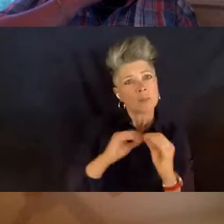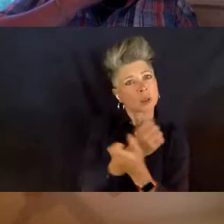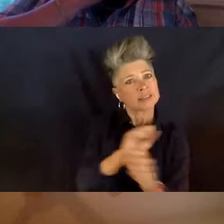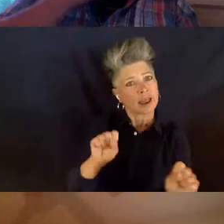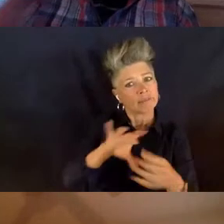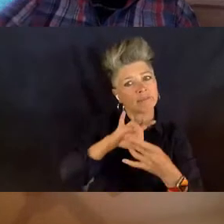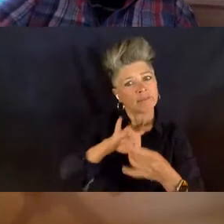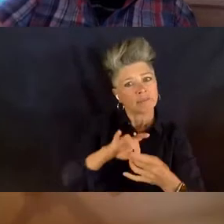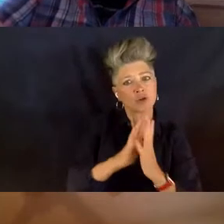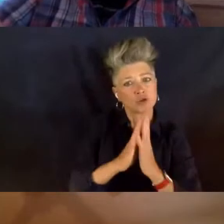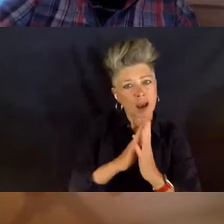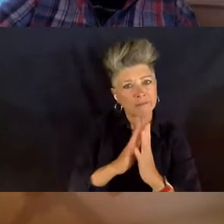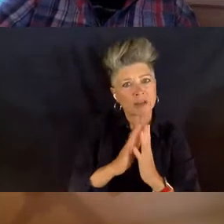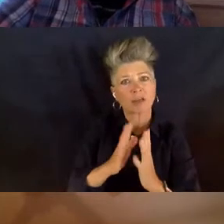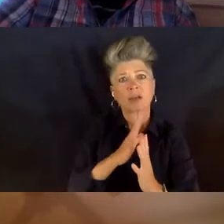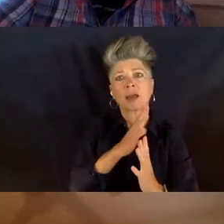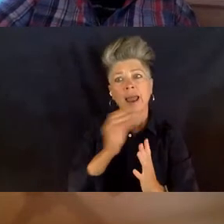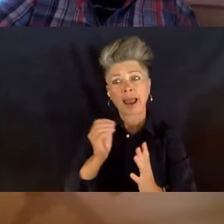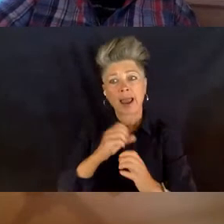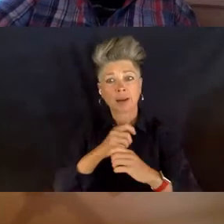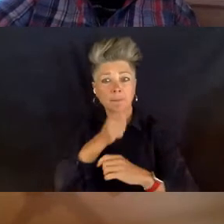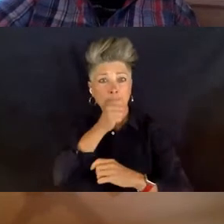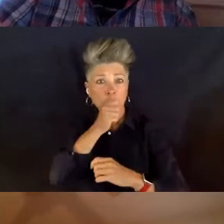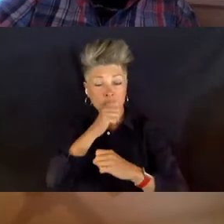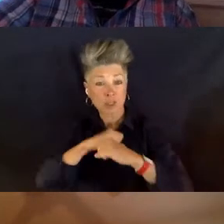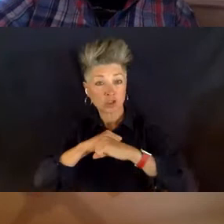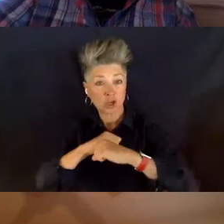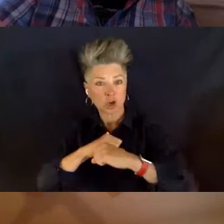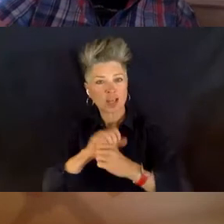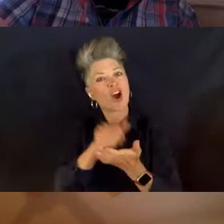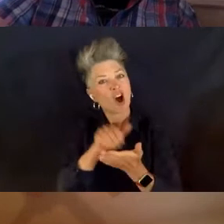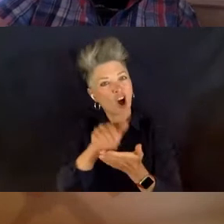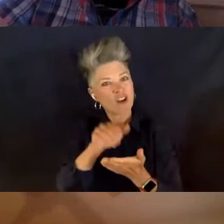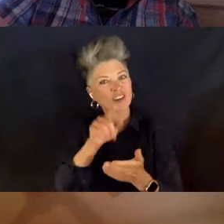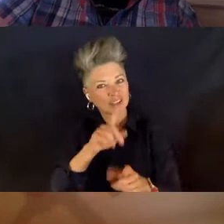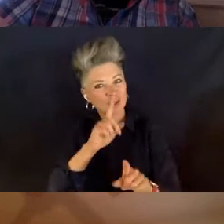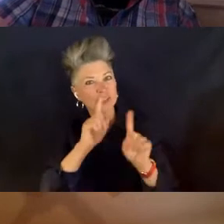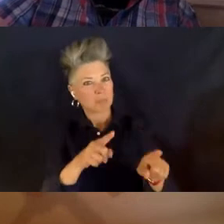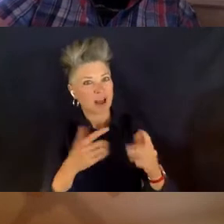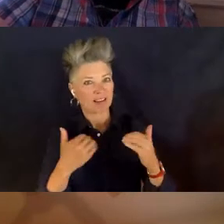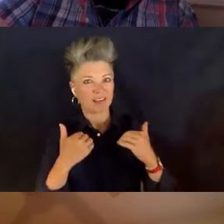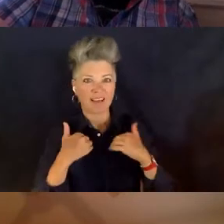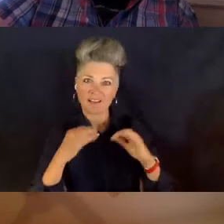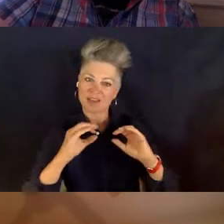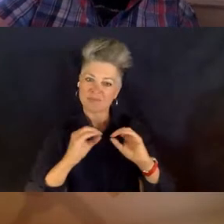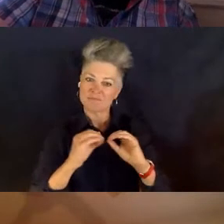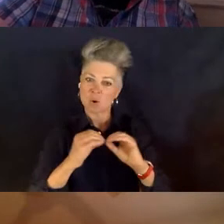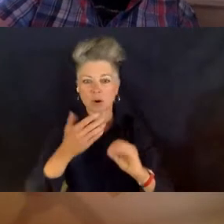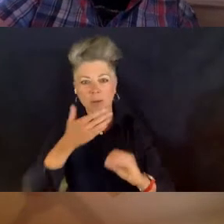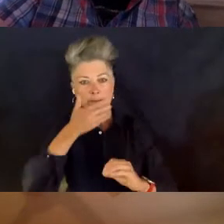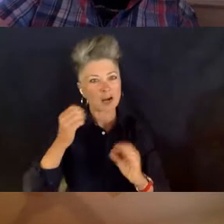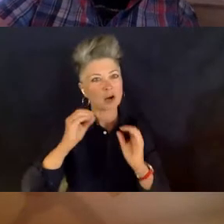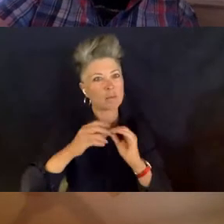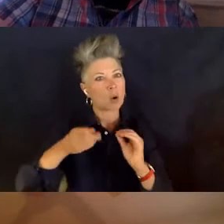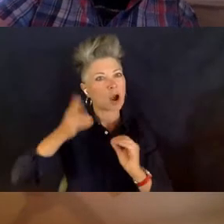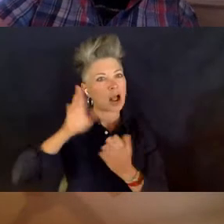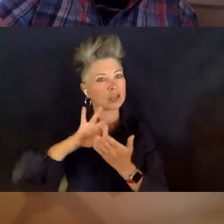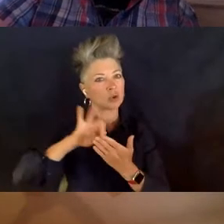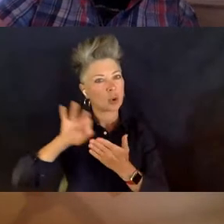traffic safety and crime and personal security often responded having more better, higher